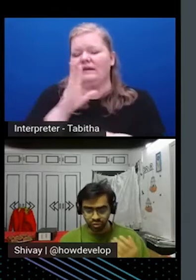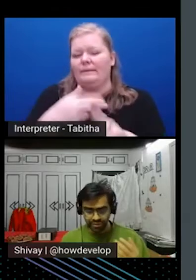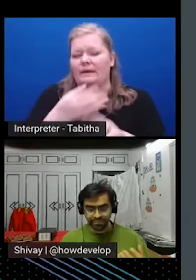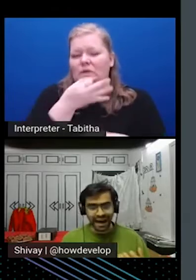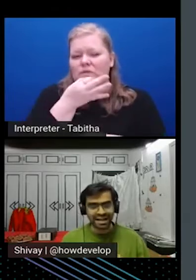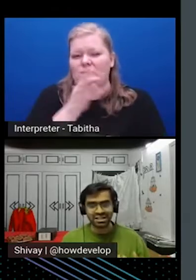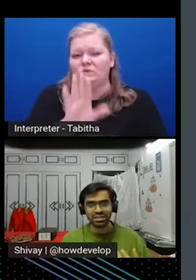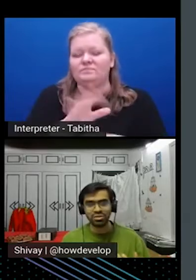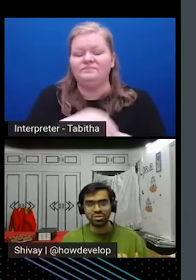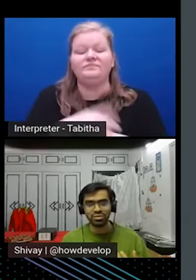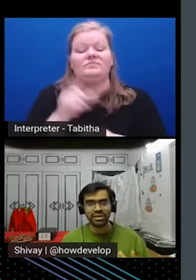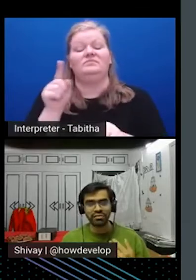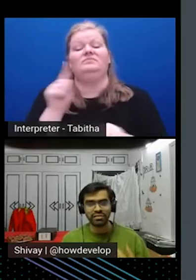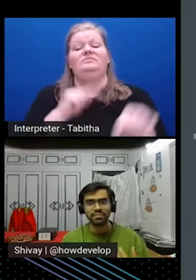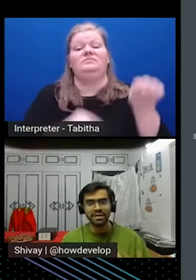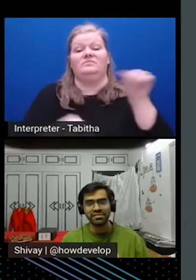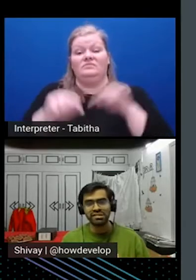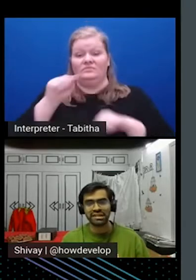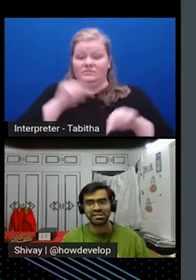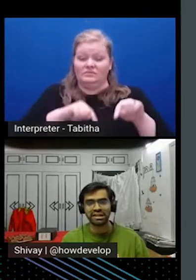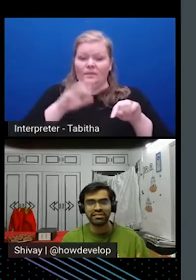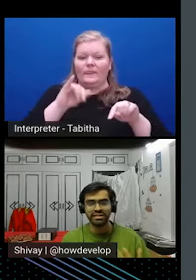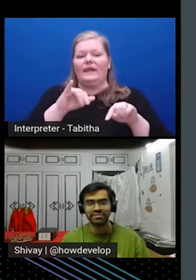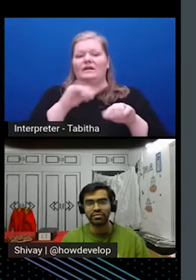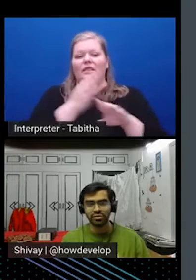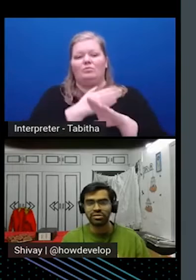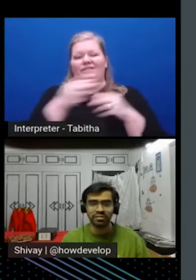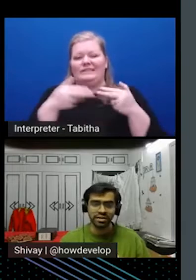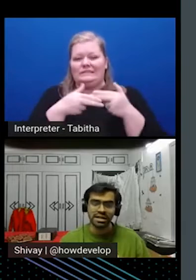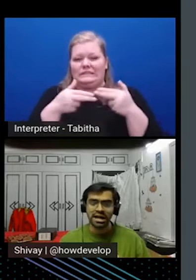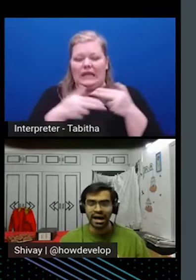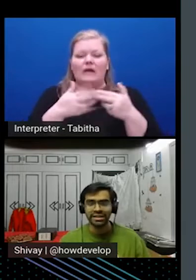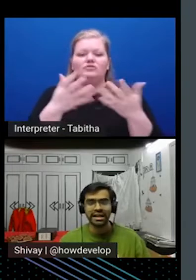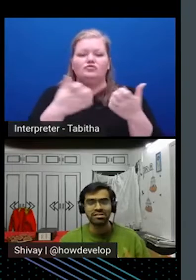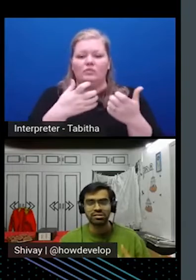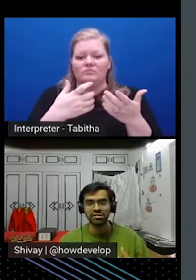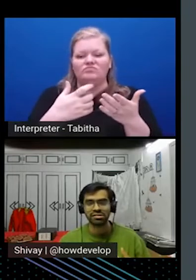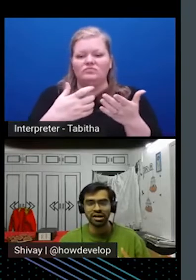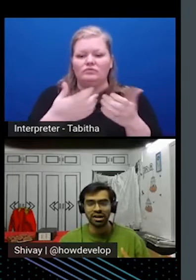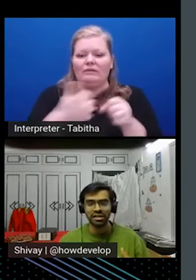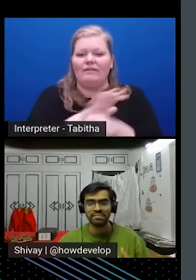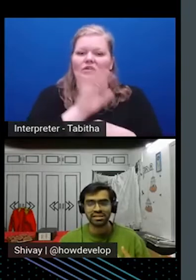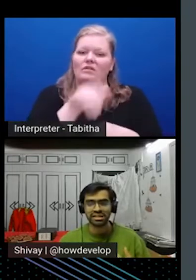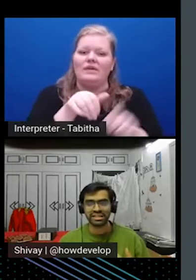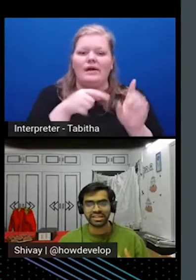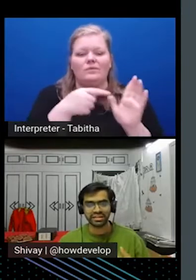sort of going back to one of the previous slides that we want to cover, and that sort of